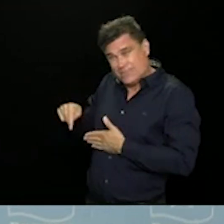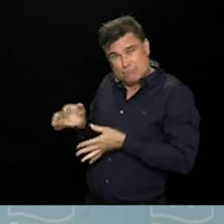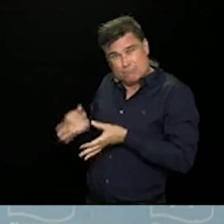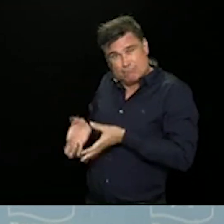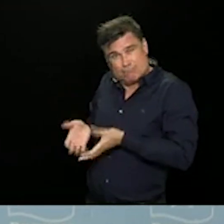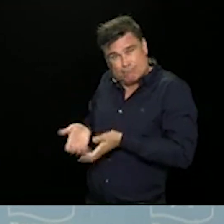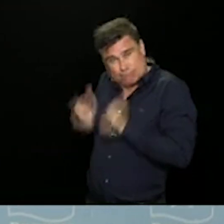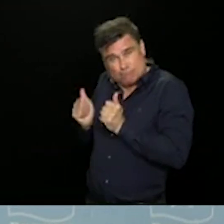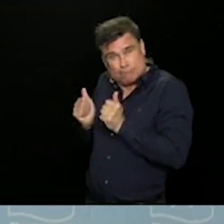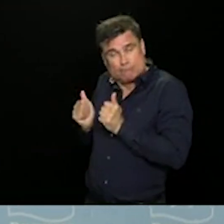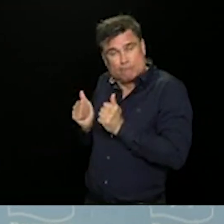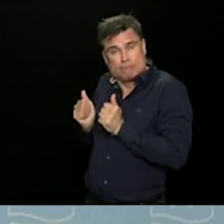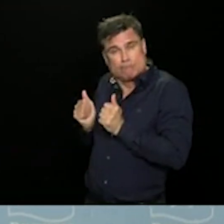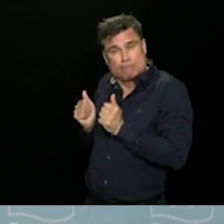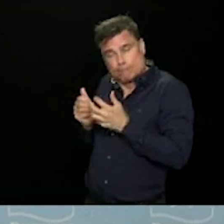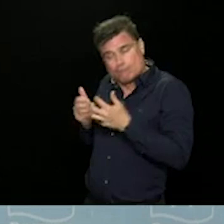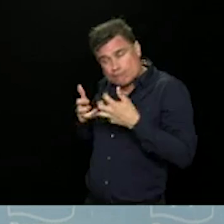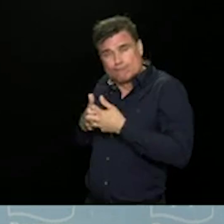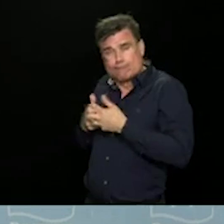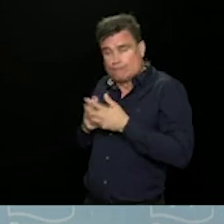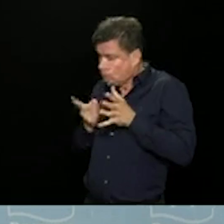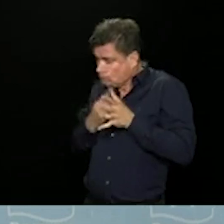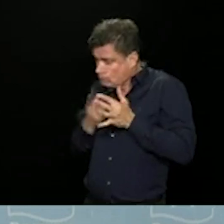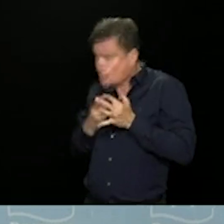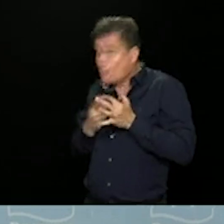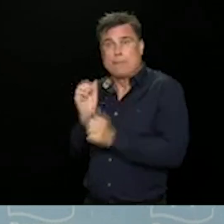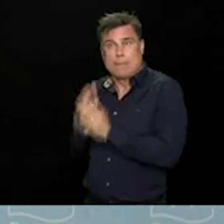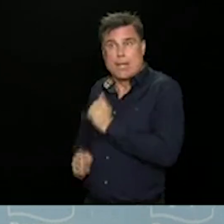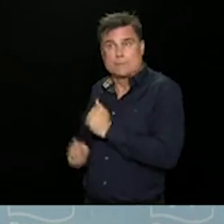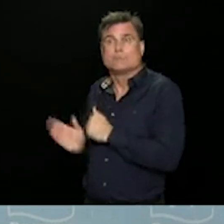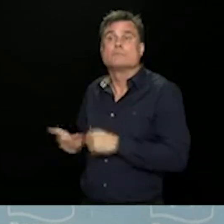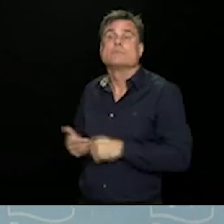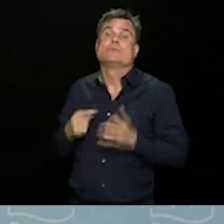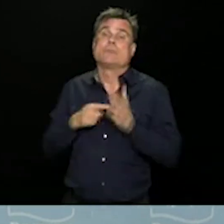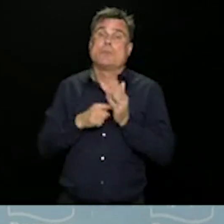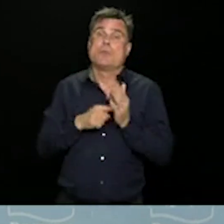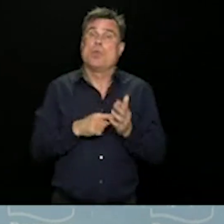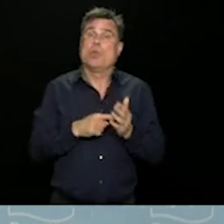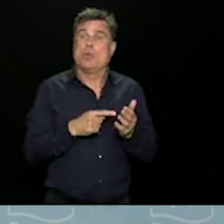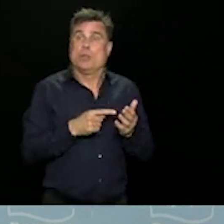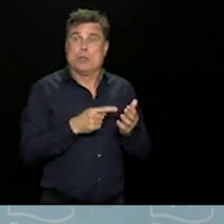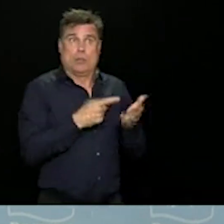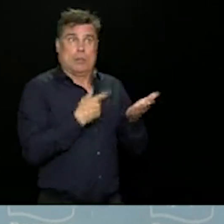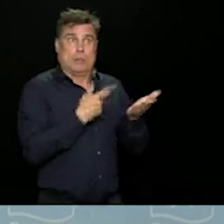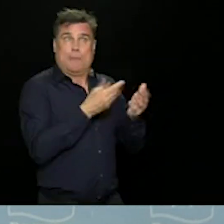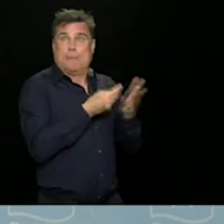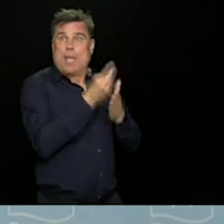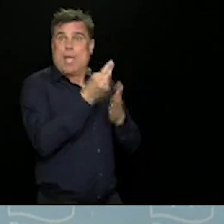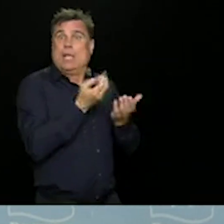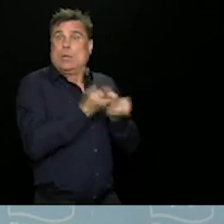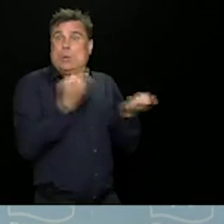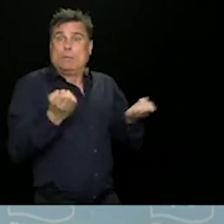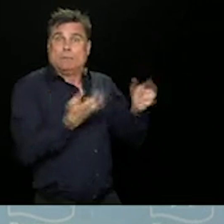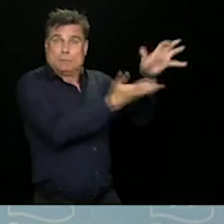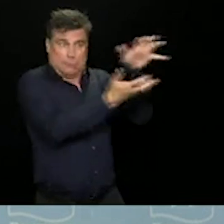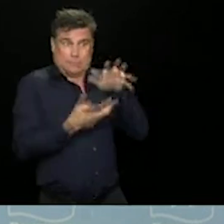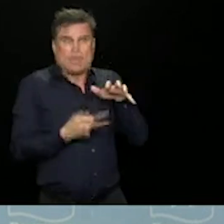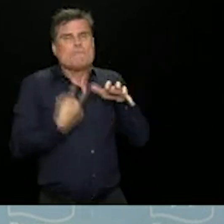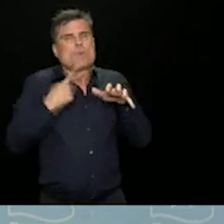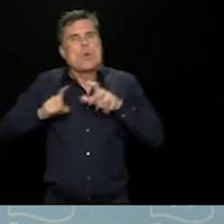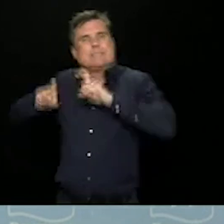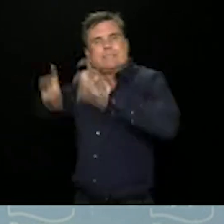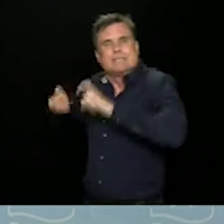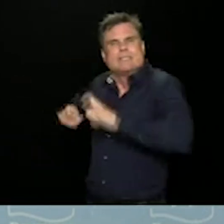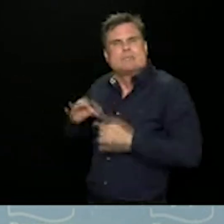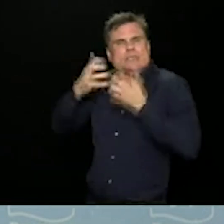that regard. I think we clearly have to learn the lessons, and you're seeing that, the volume of purchases